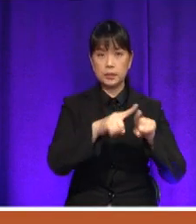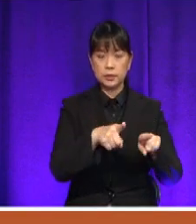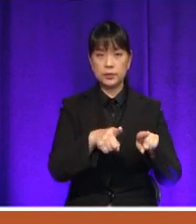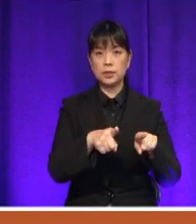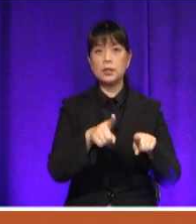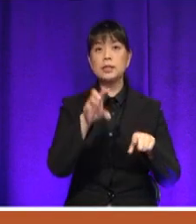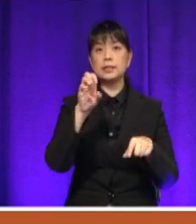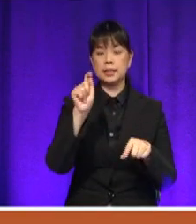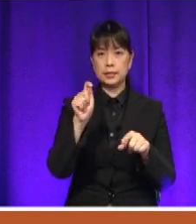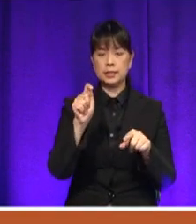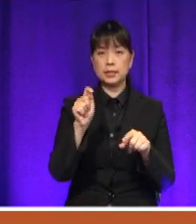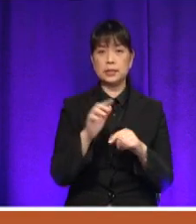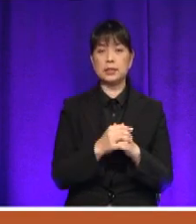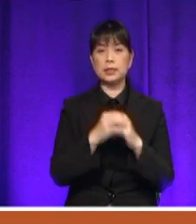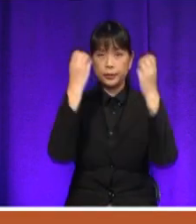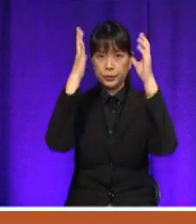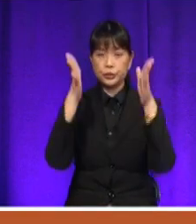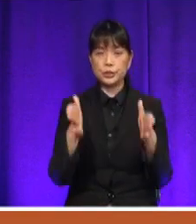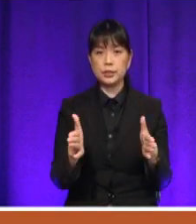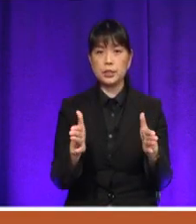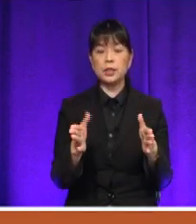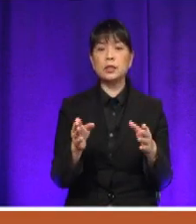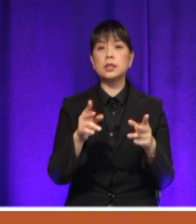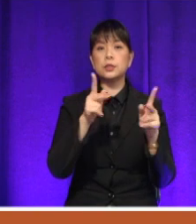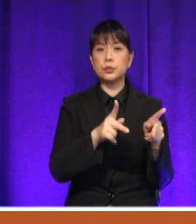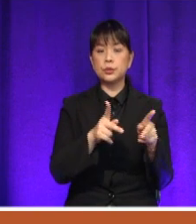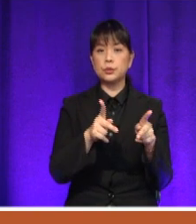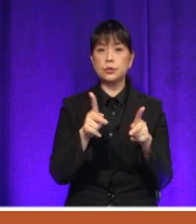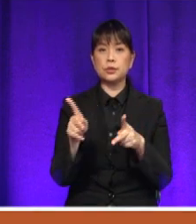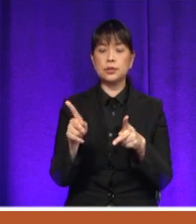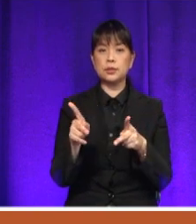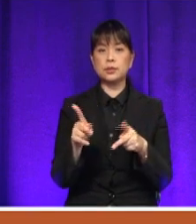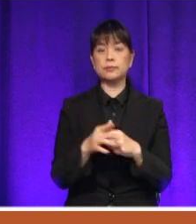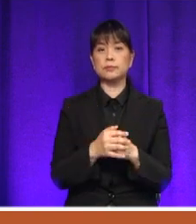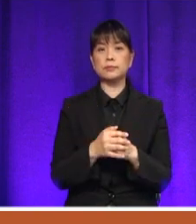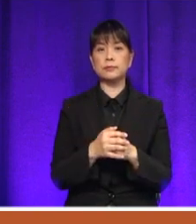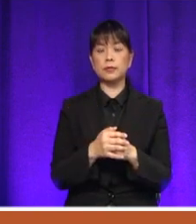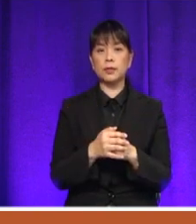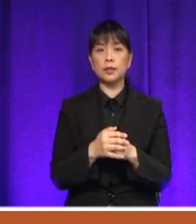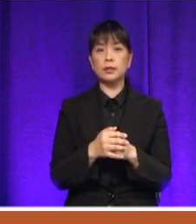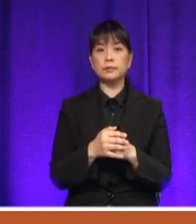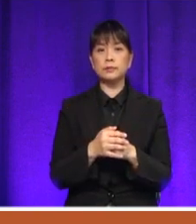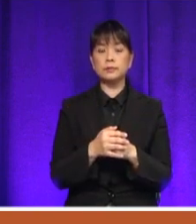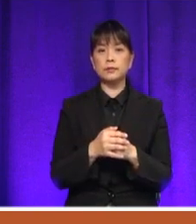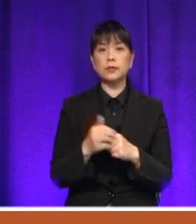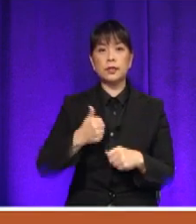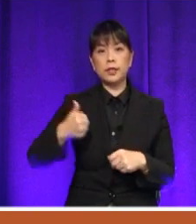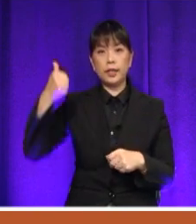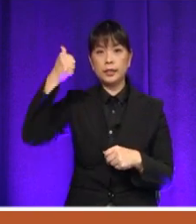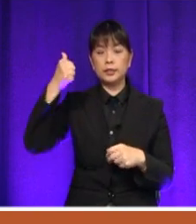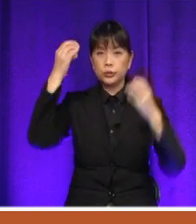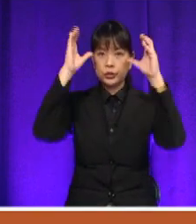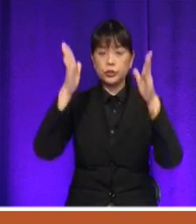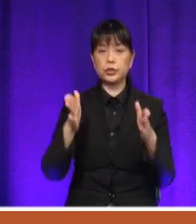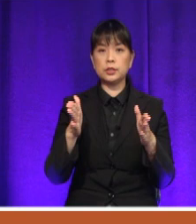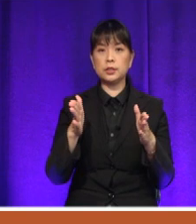people. A teacher, a student, the head teacher, an ex-student, and E,